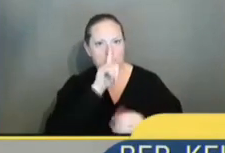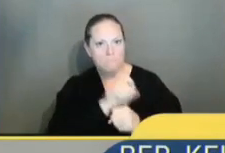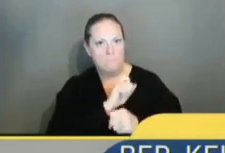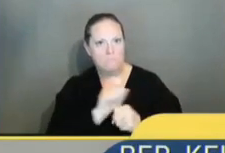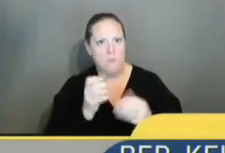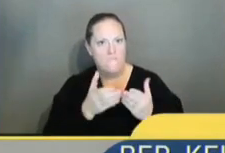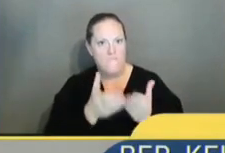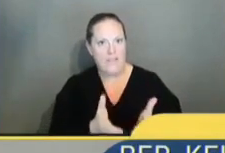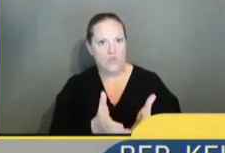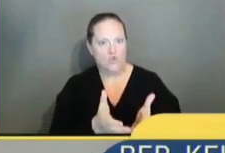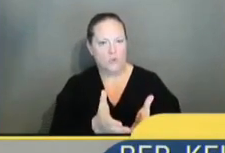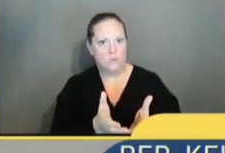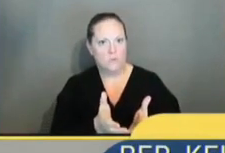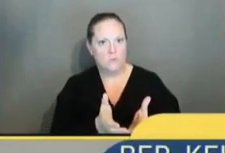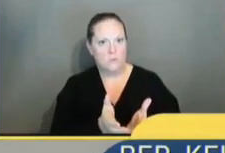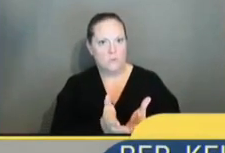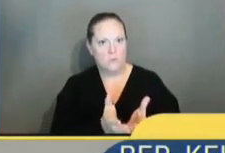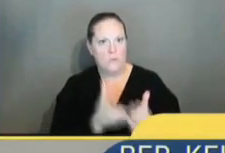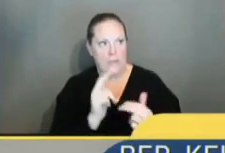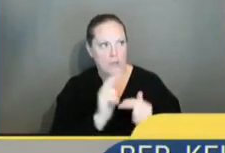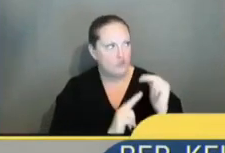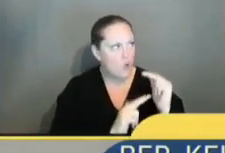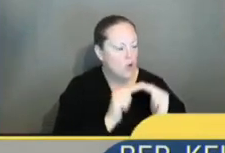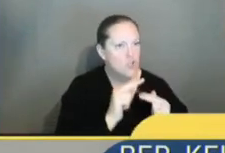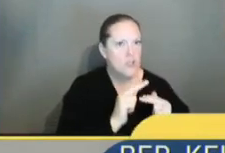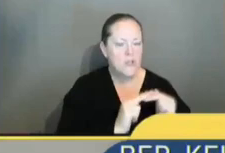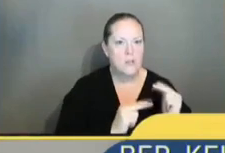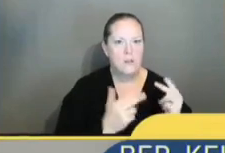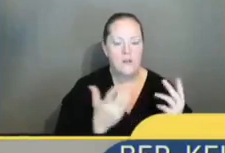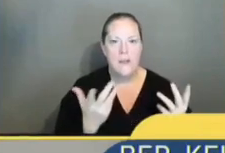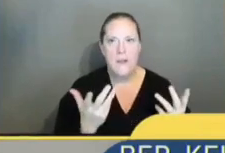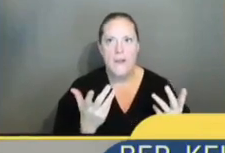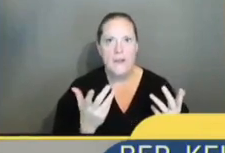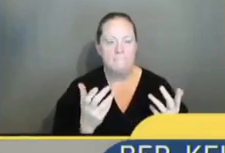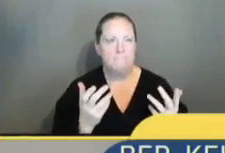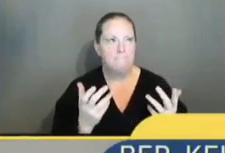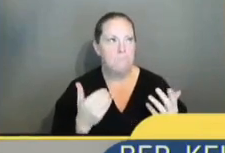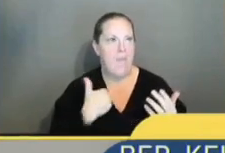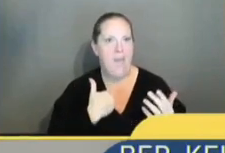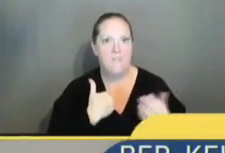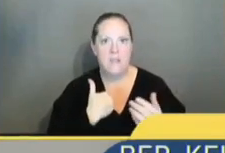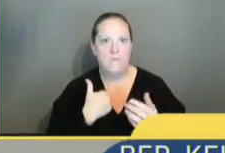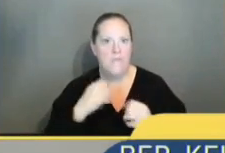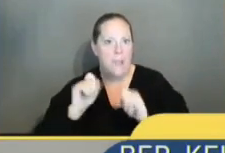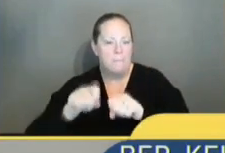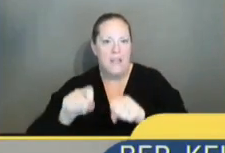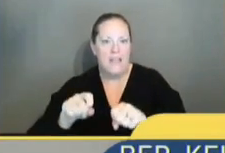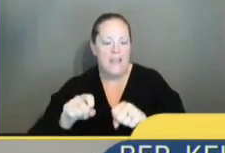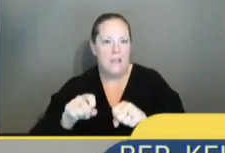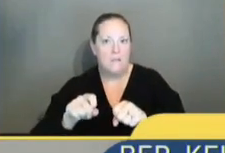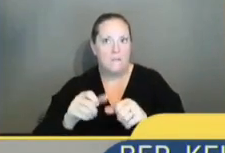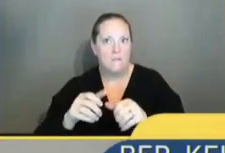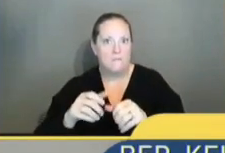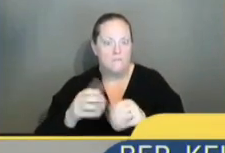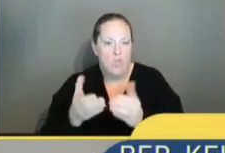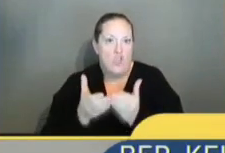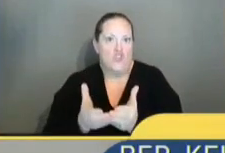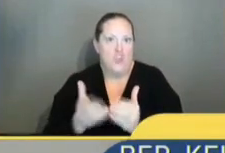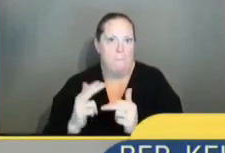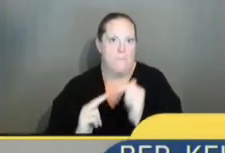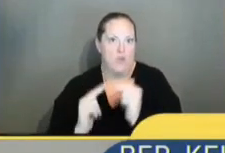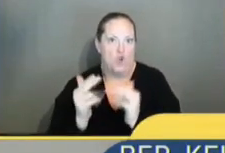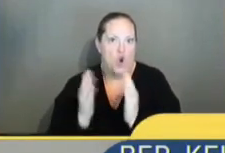vessel construction, you know, having the ability, the shipbuilders, you know,